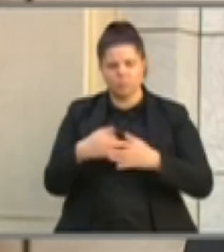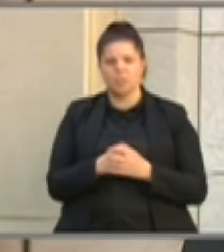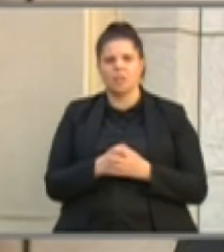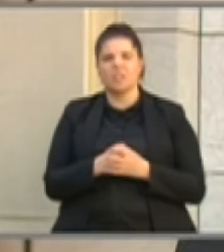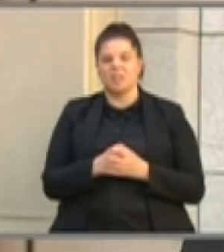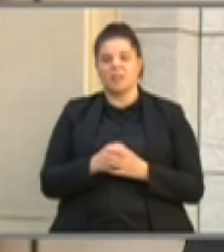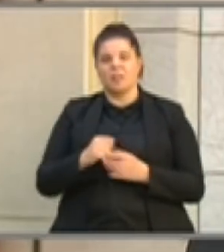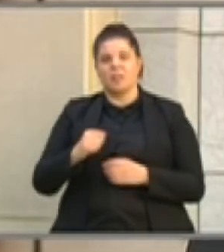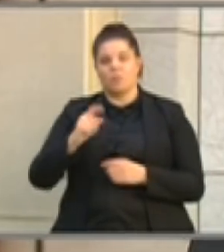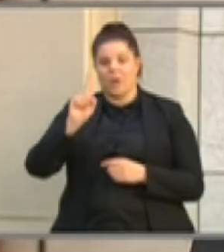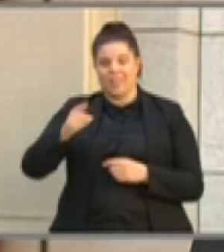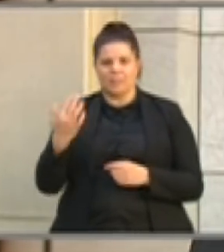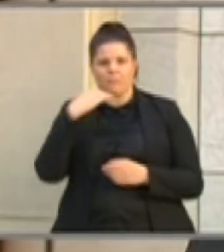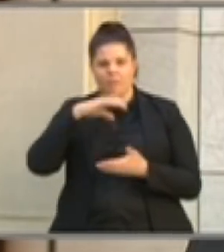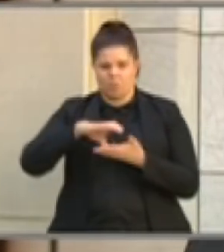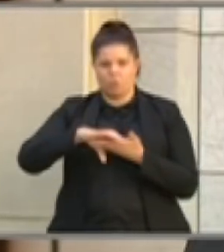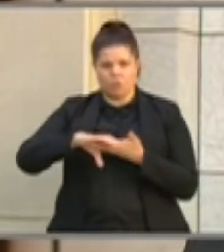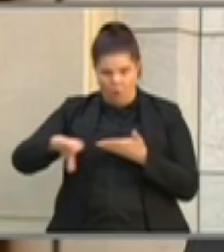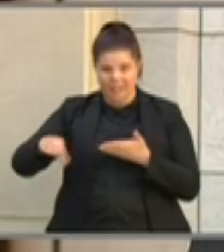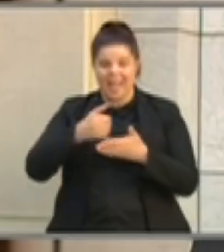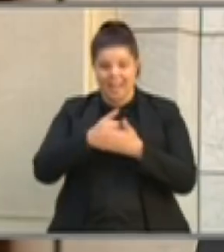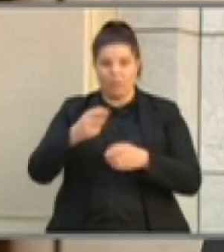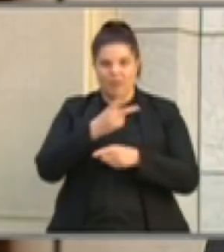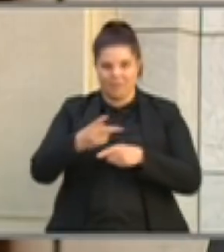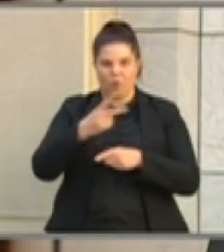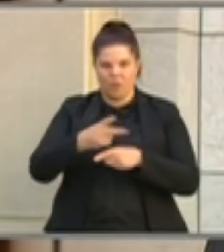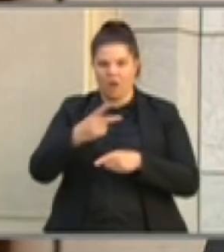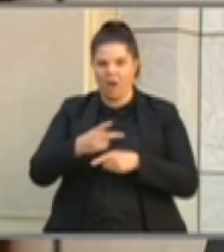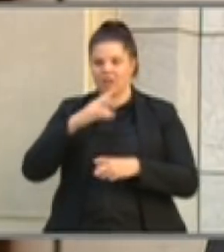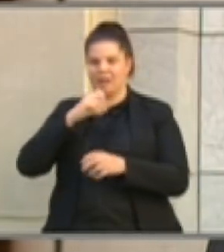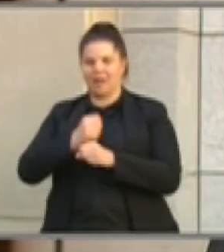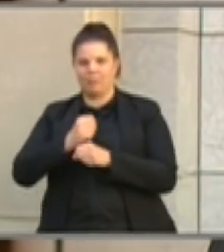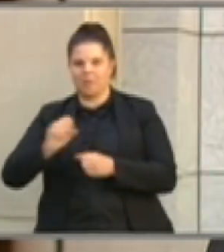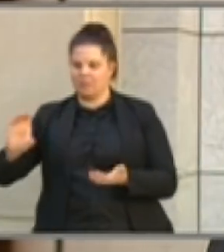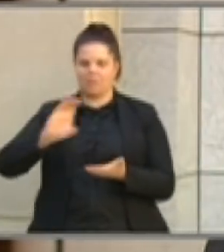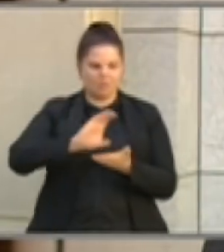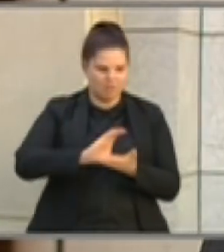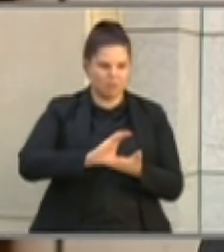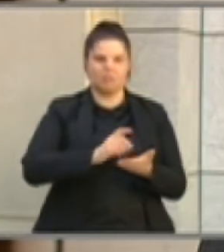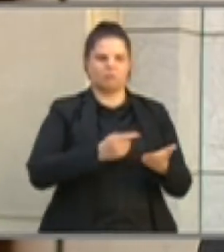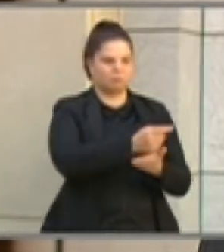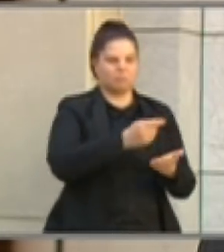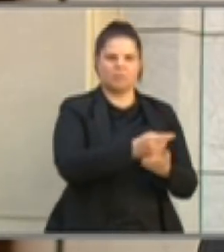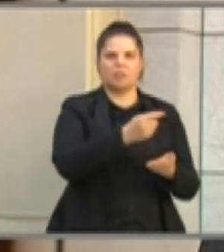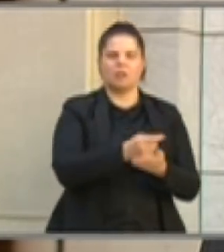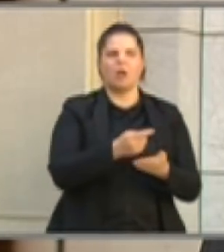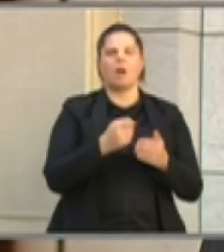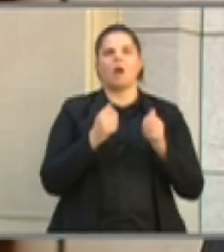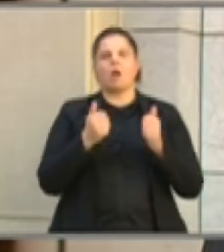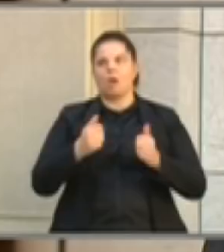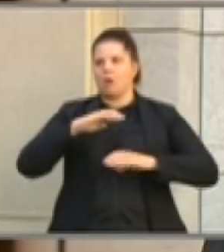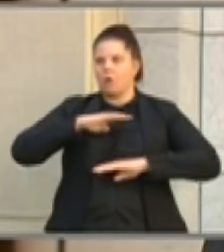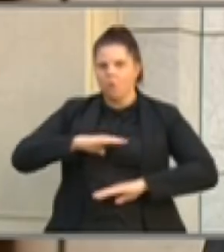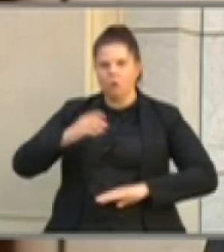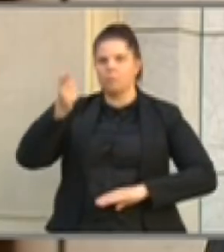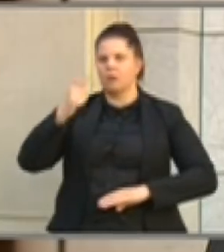first $1,500 of their wages each fortnight met by this payment, and that will give employers a bit more room